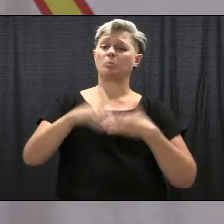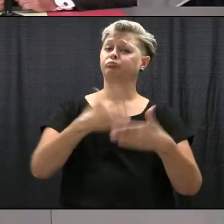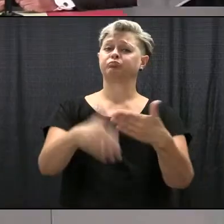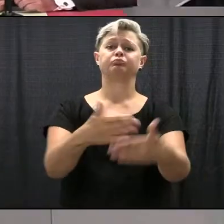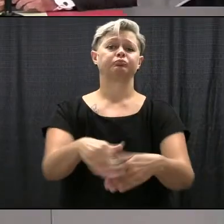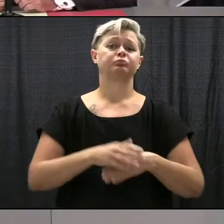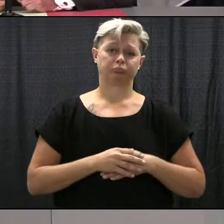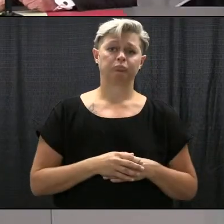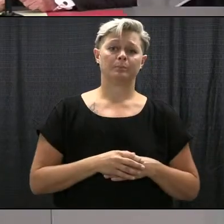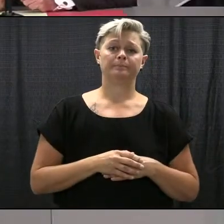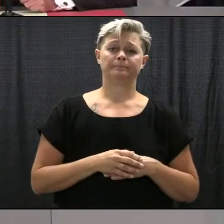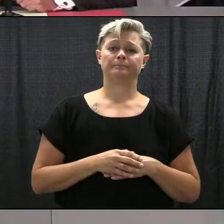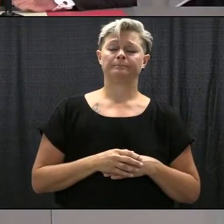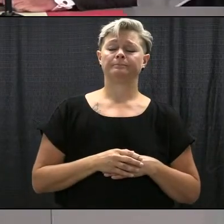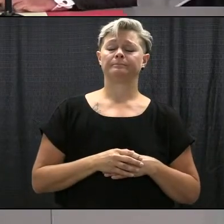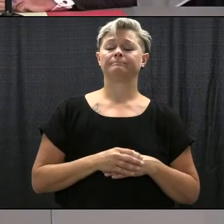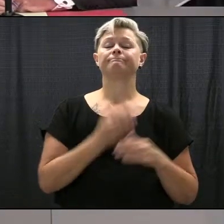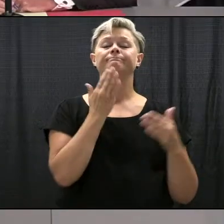Thank you.